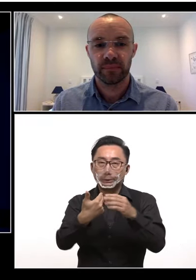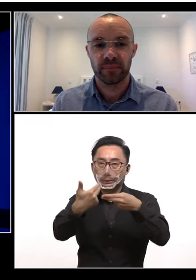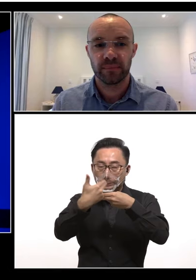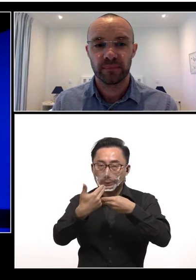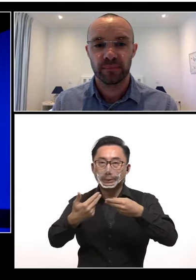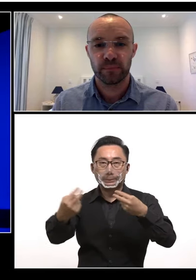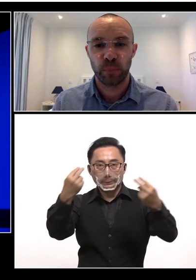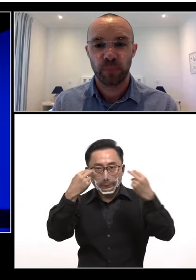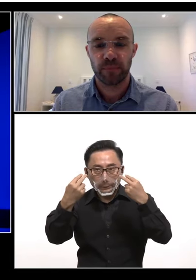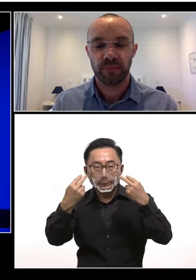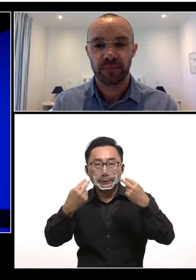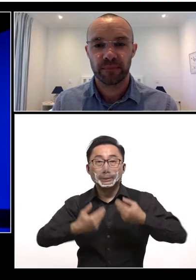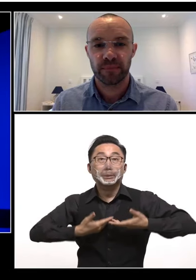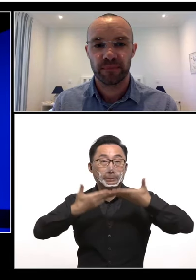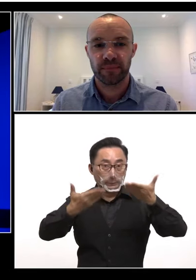case.